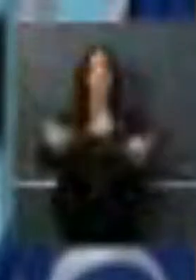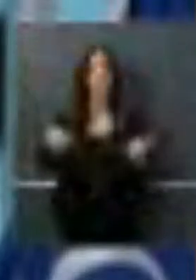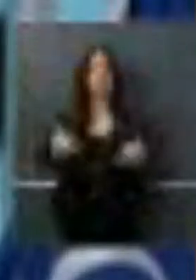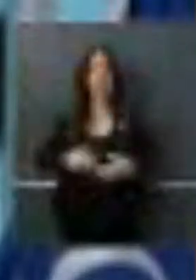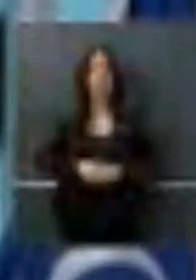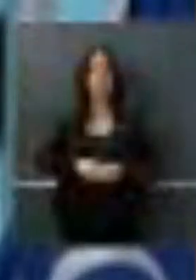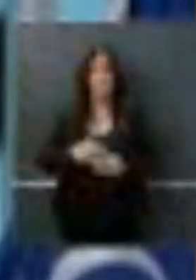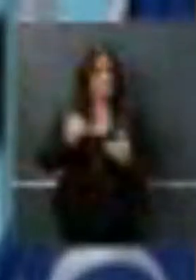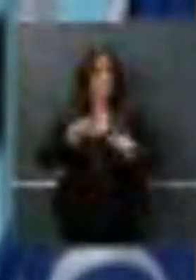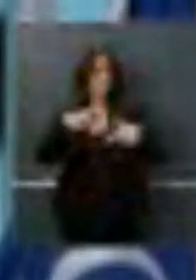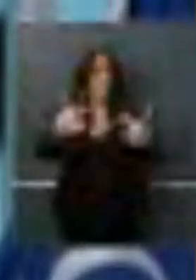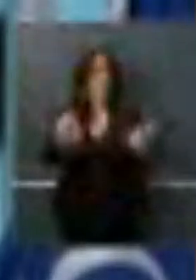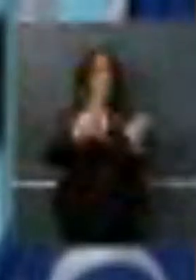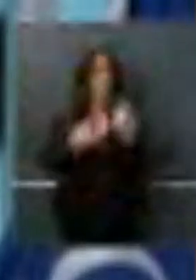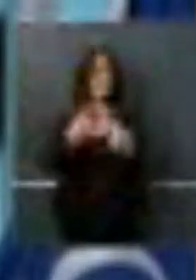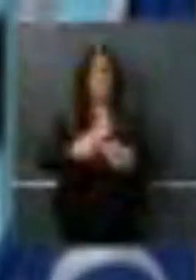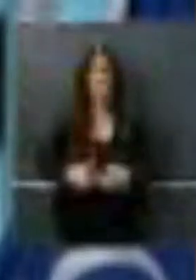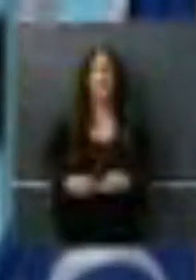Public Radio.